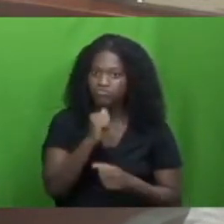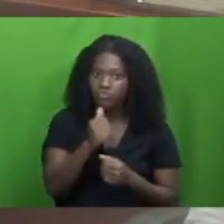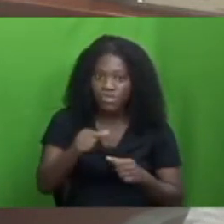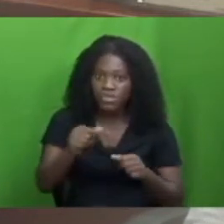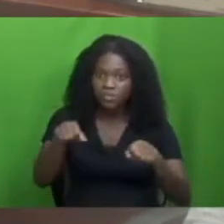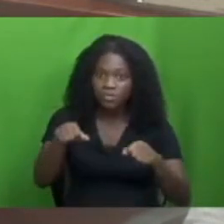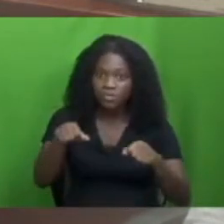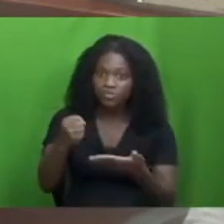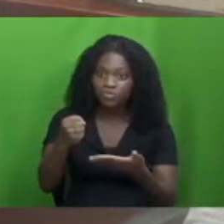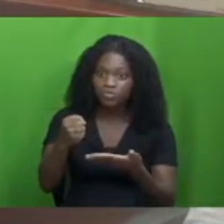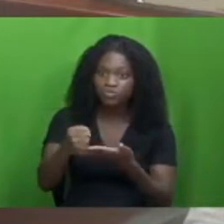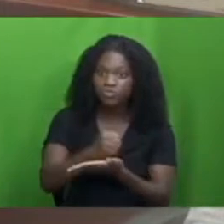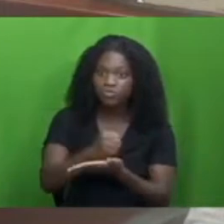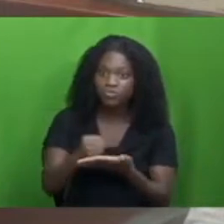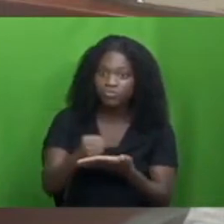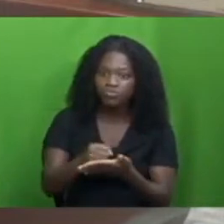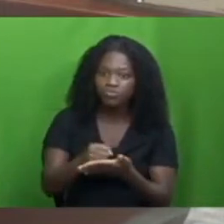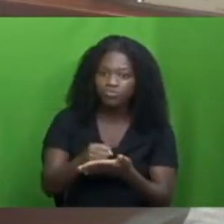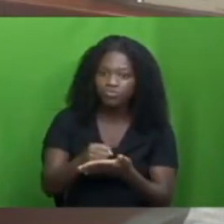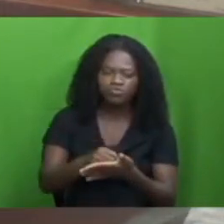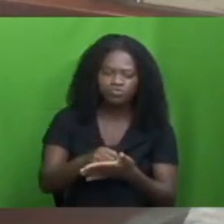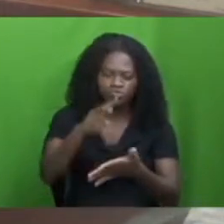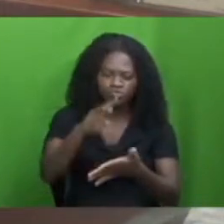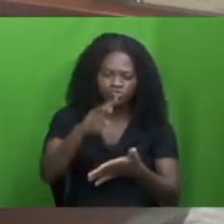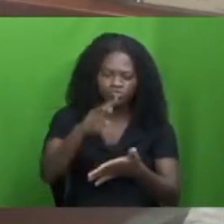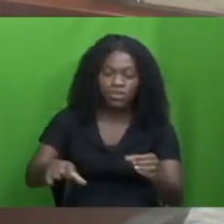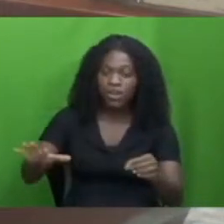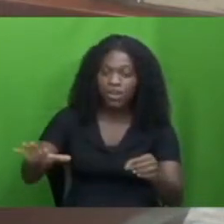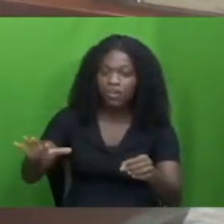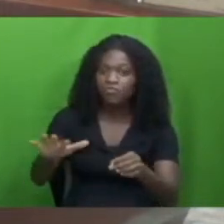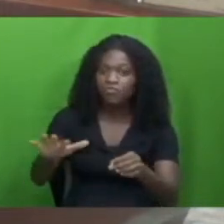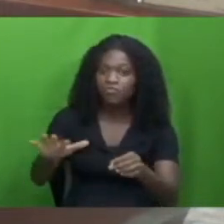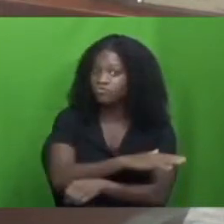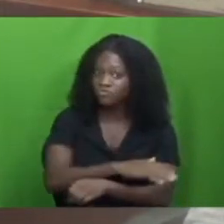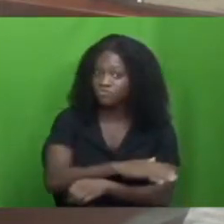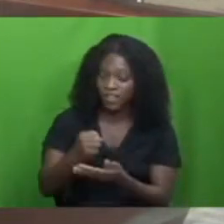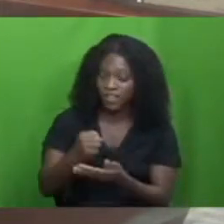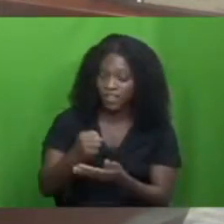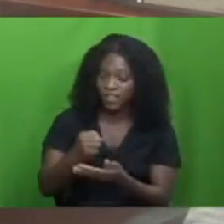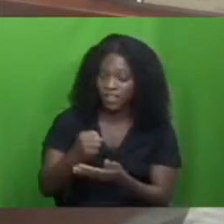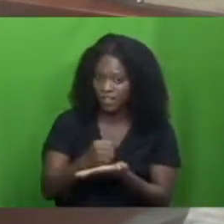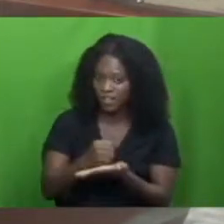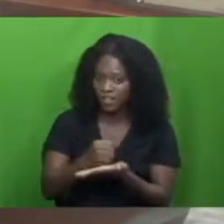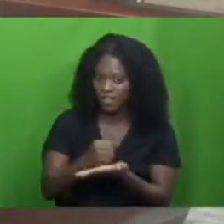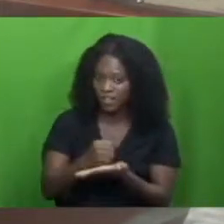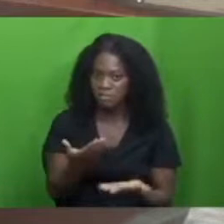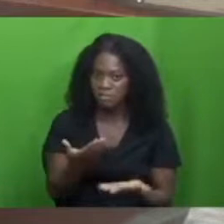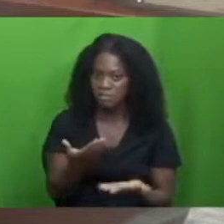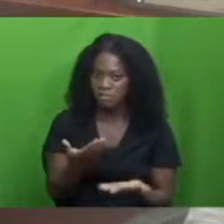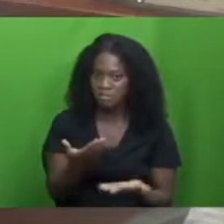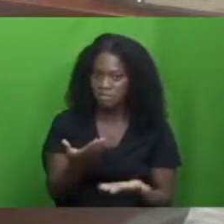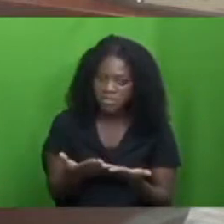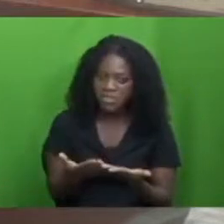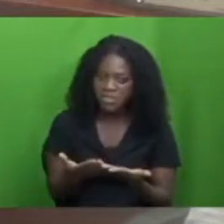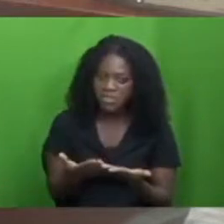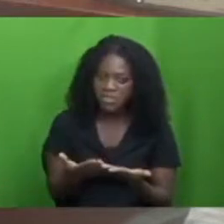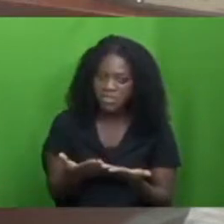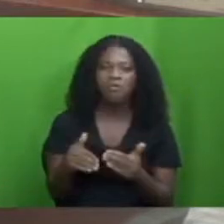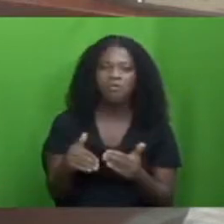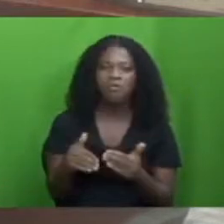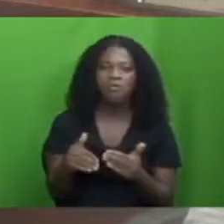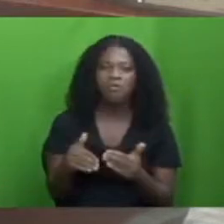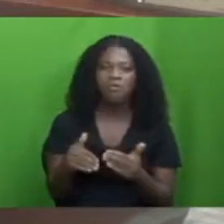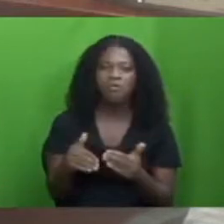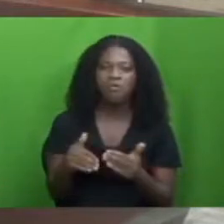has indicated, it is not possible with such documents to read the entirety